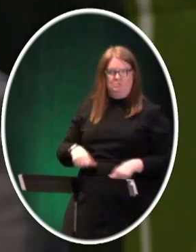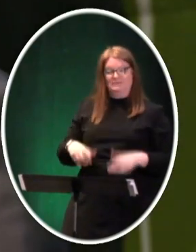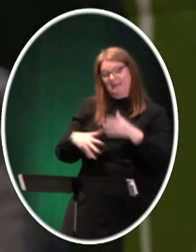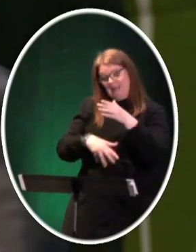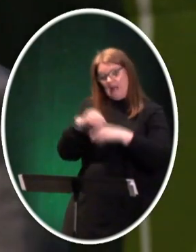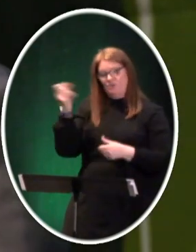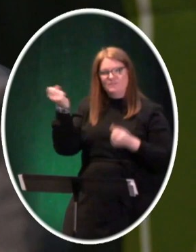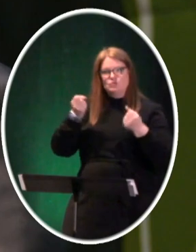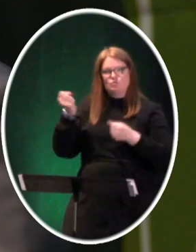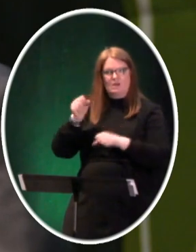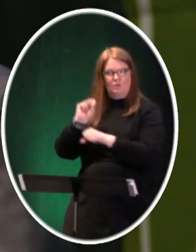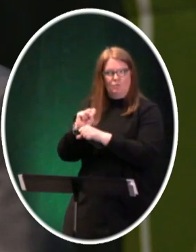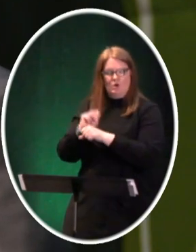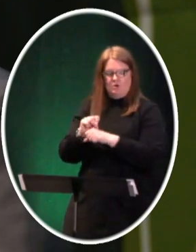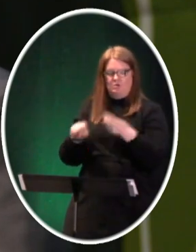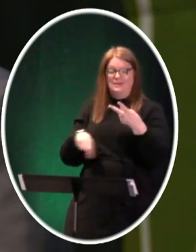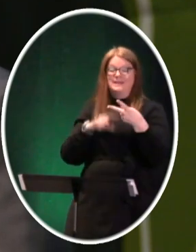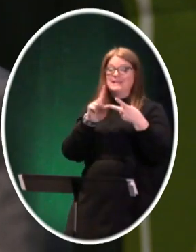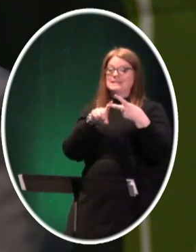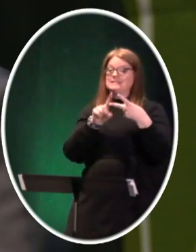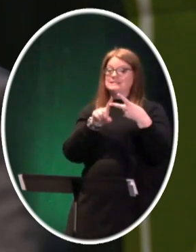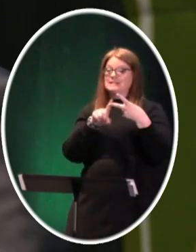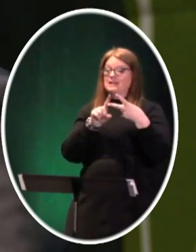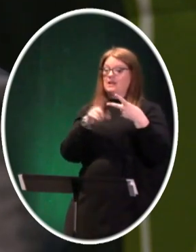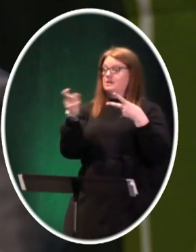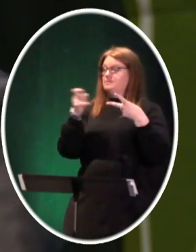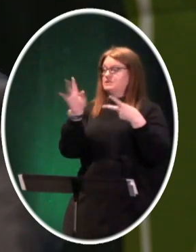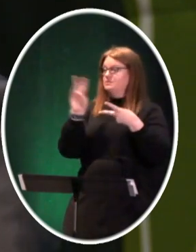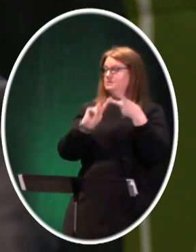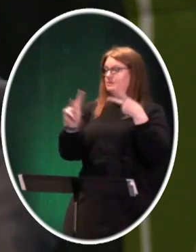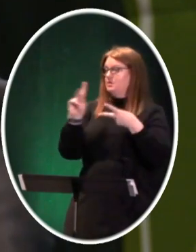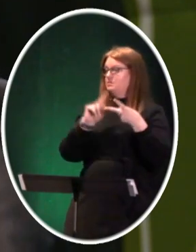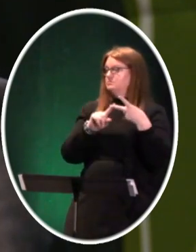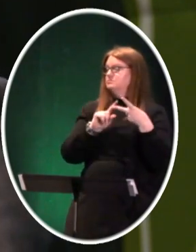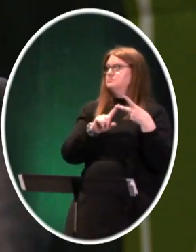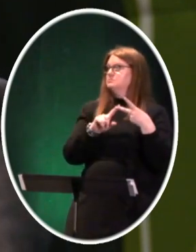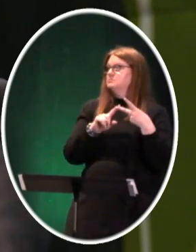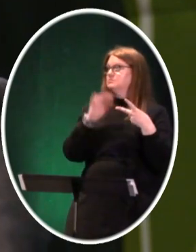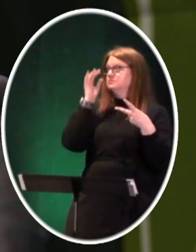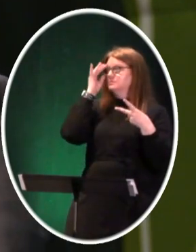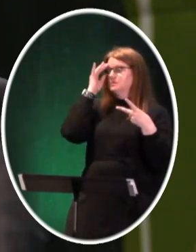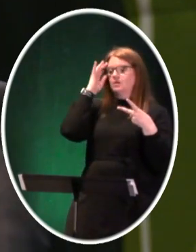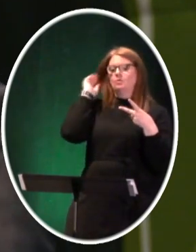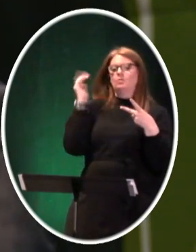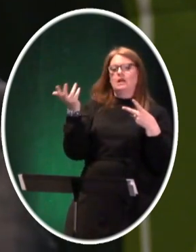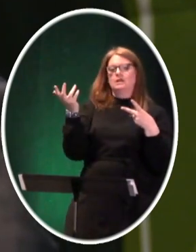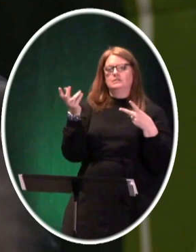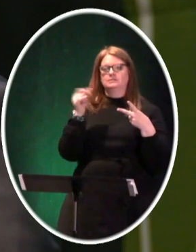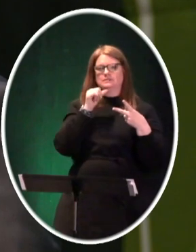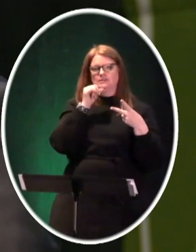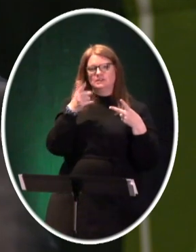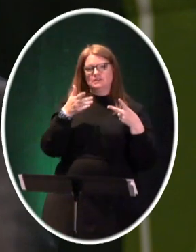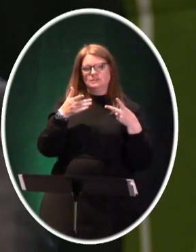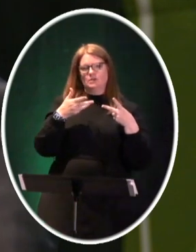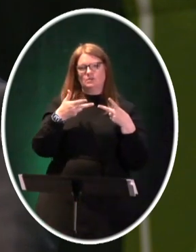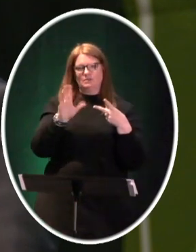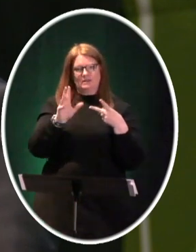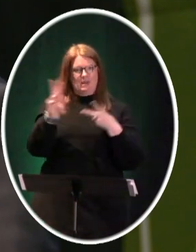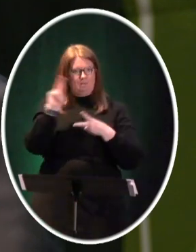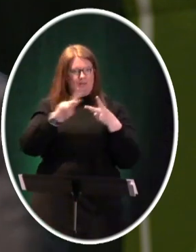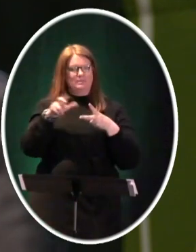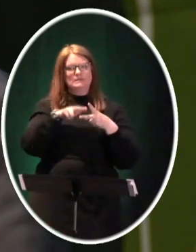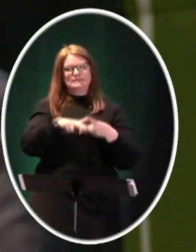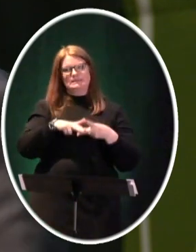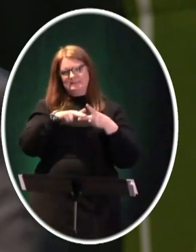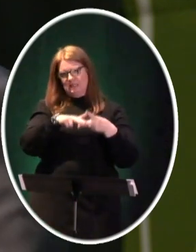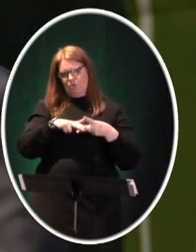That's it. His second piece of advice on managing people is this. Well, don't let your people sit around.